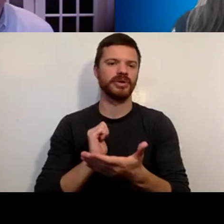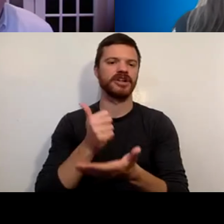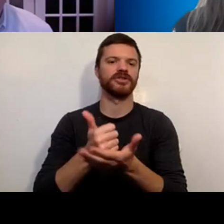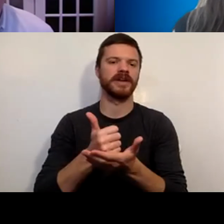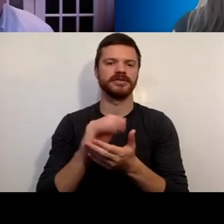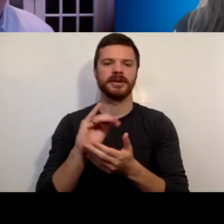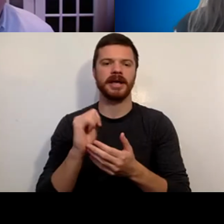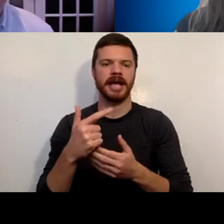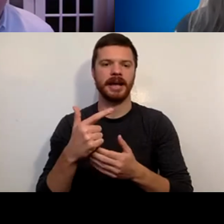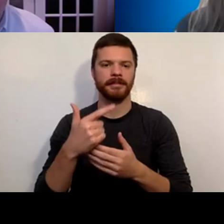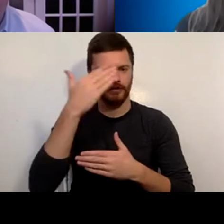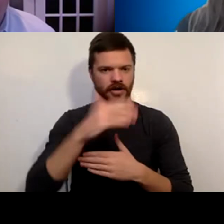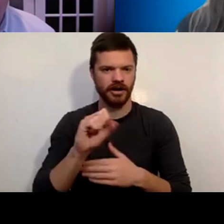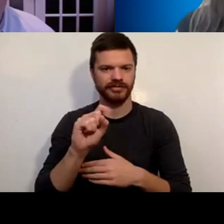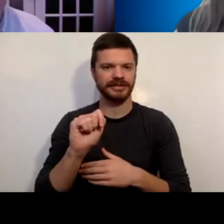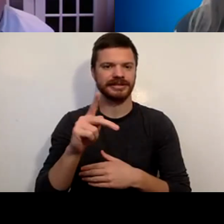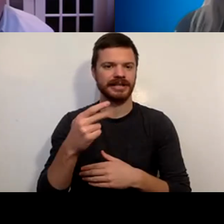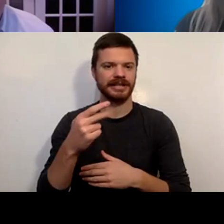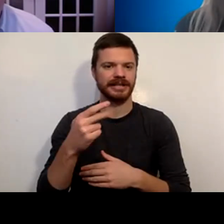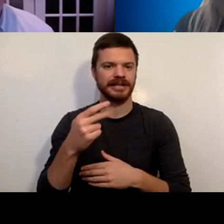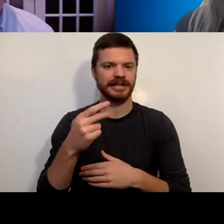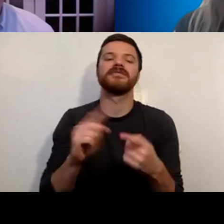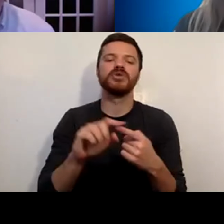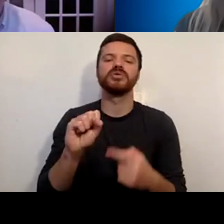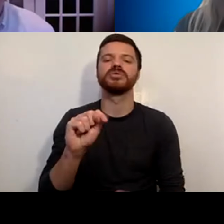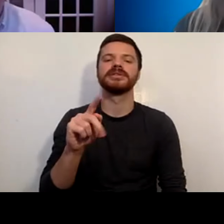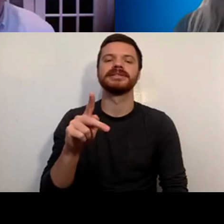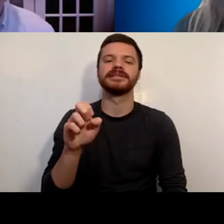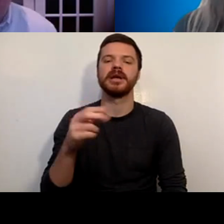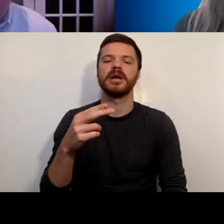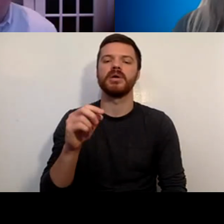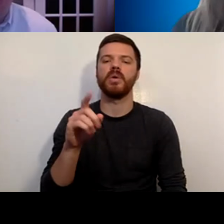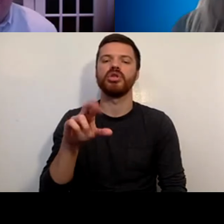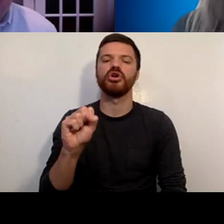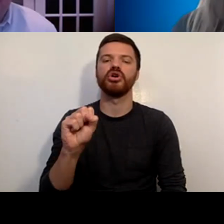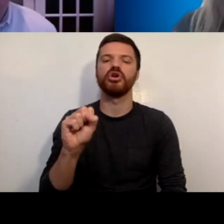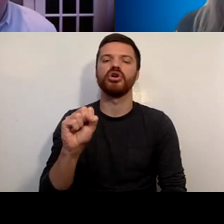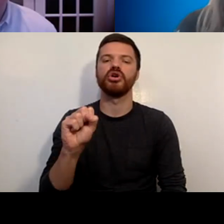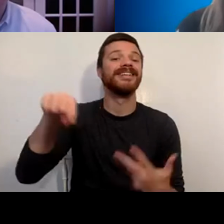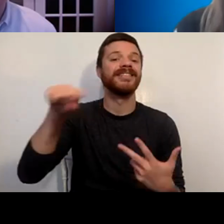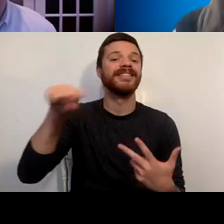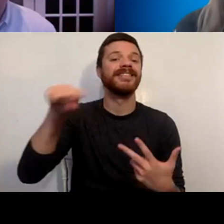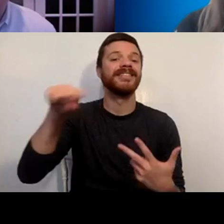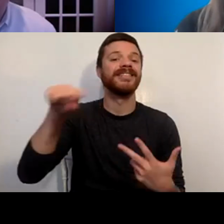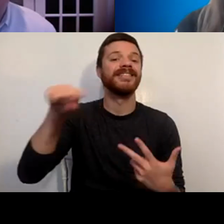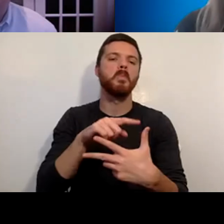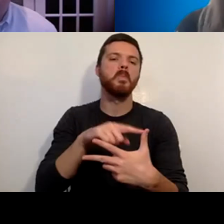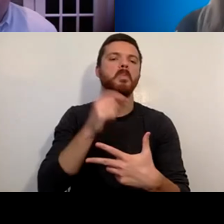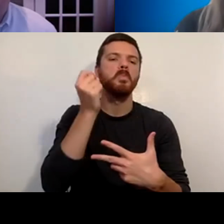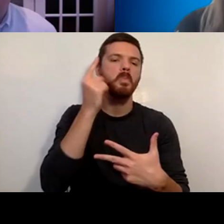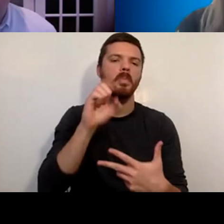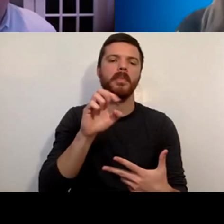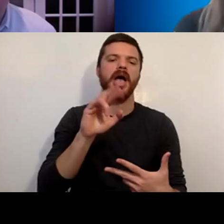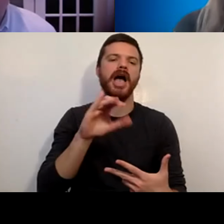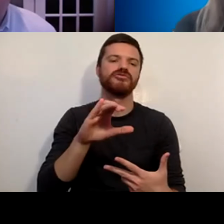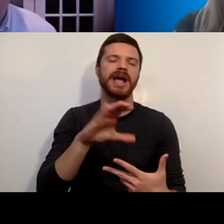stakeholders. They were on that level more easily able to grasp the ERIC strategies and sort of wrap